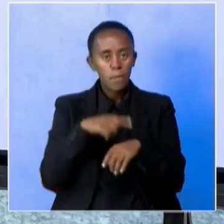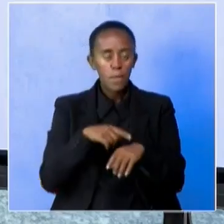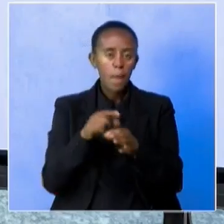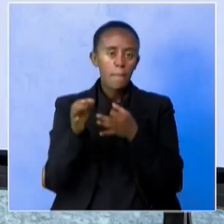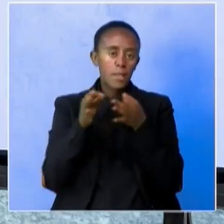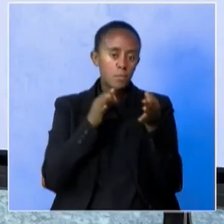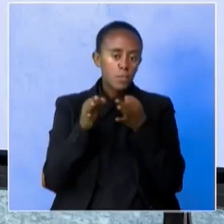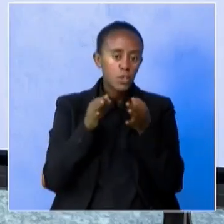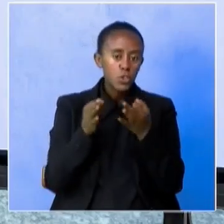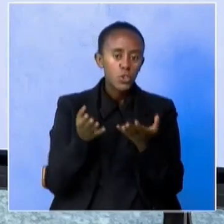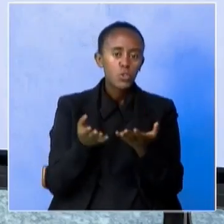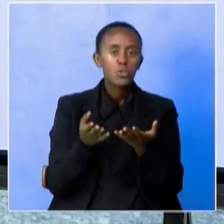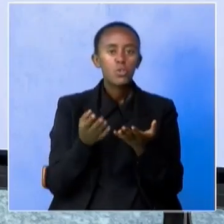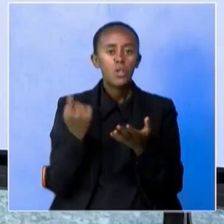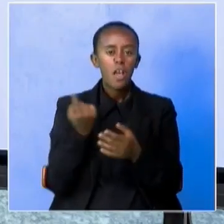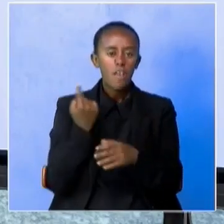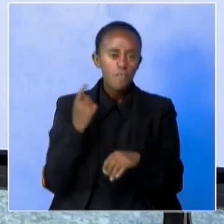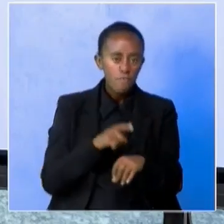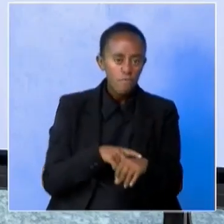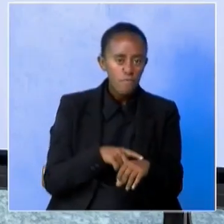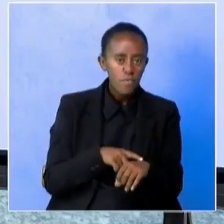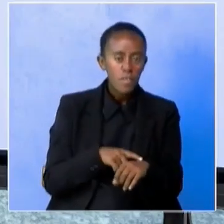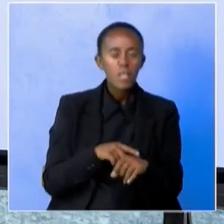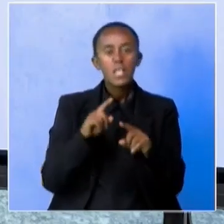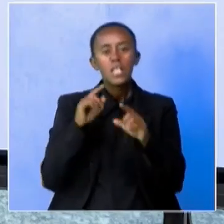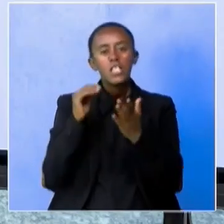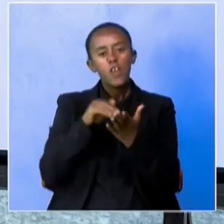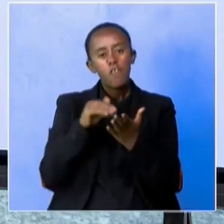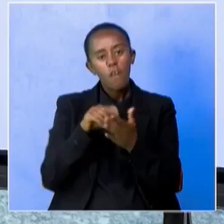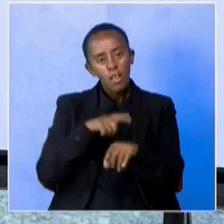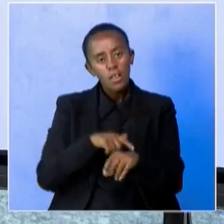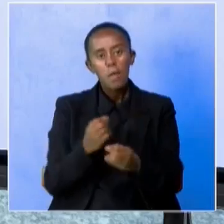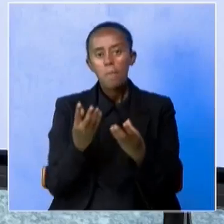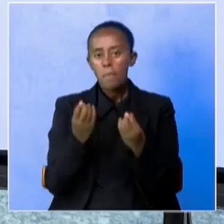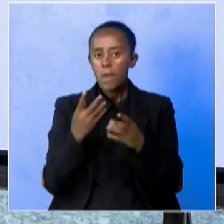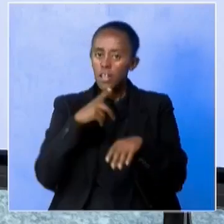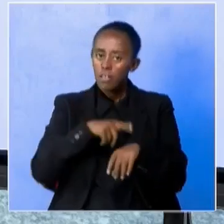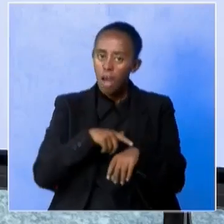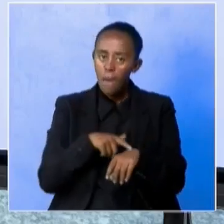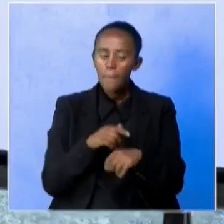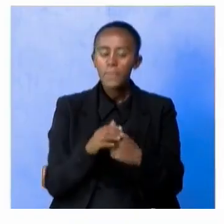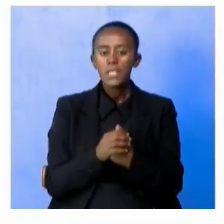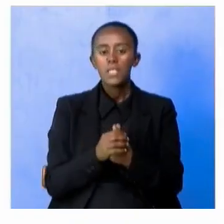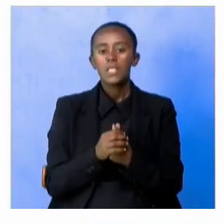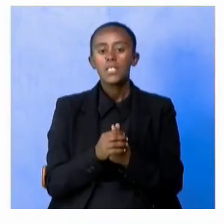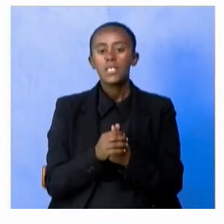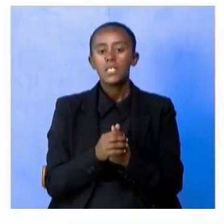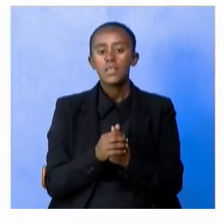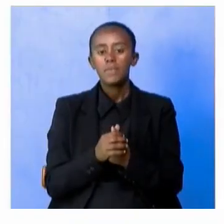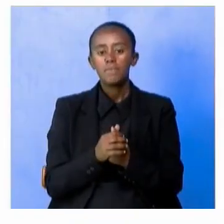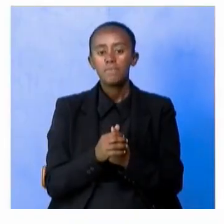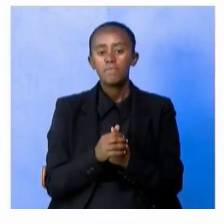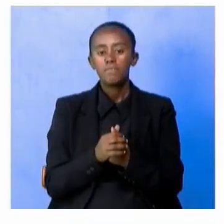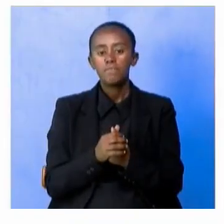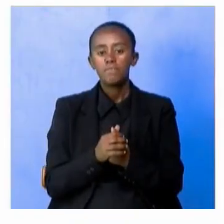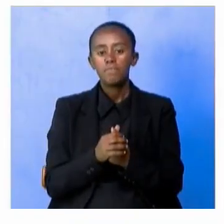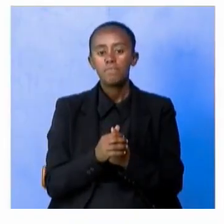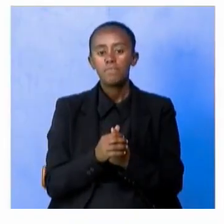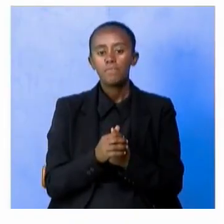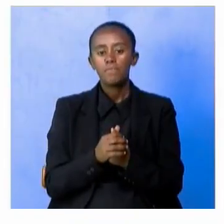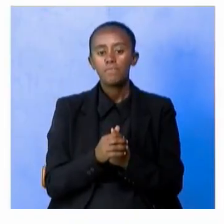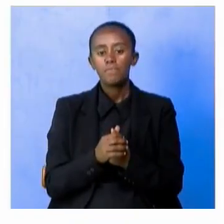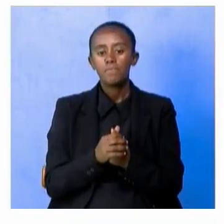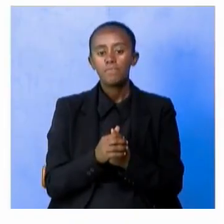expressions like every, like several times, many times. For example,